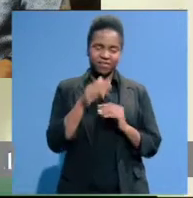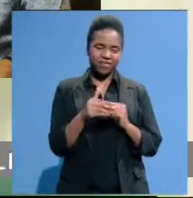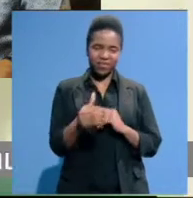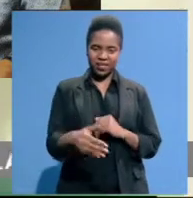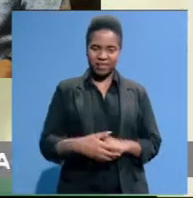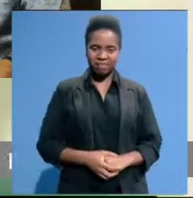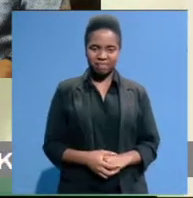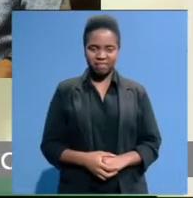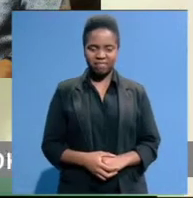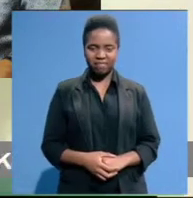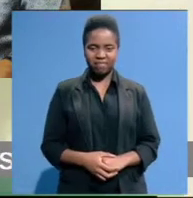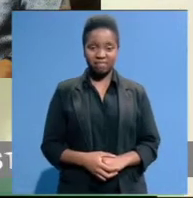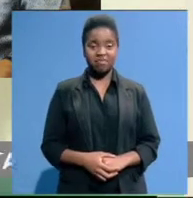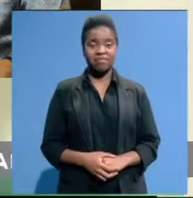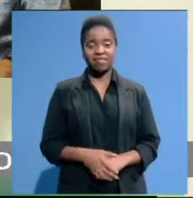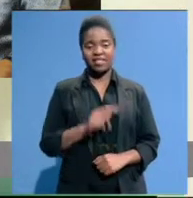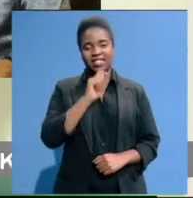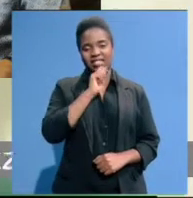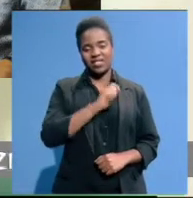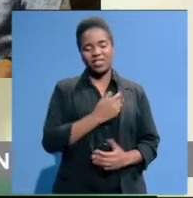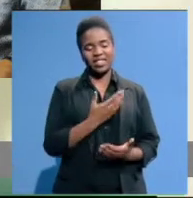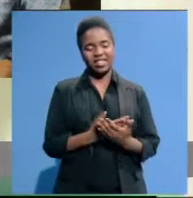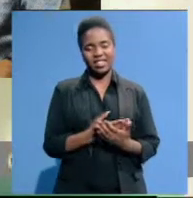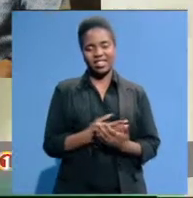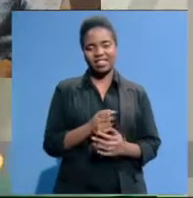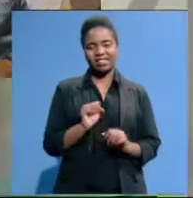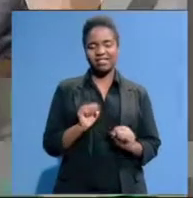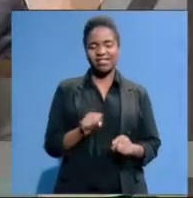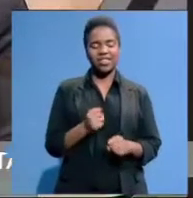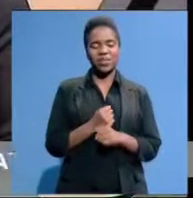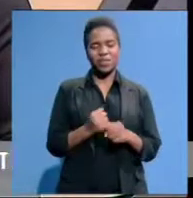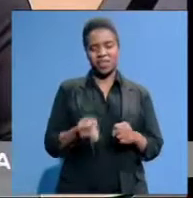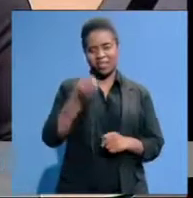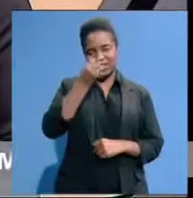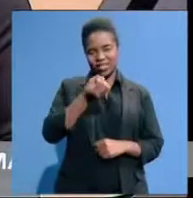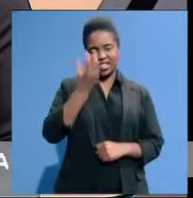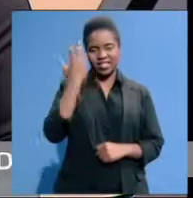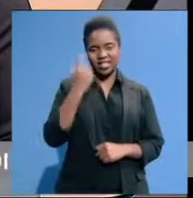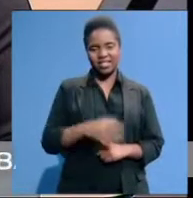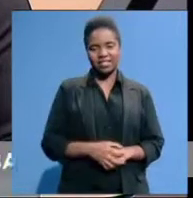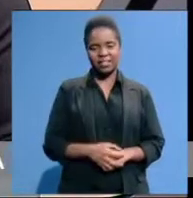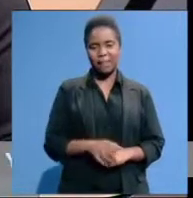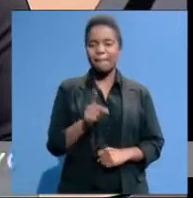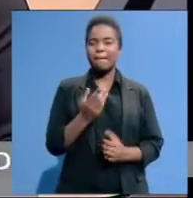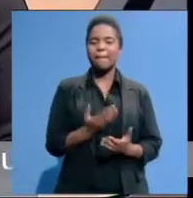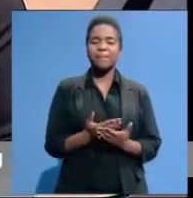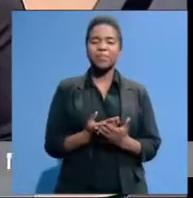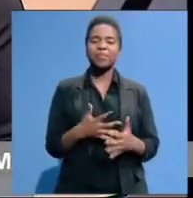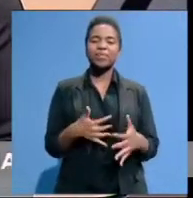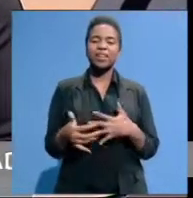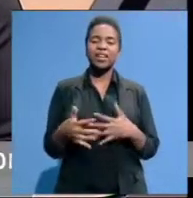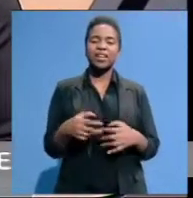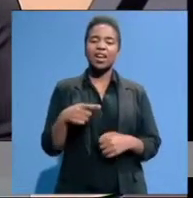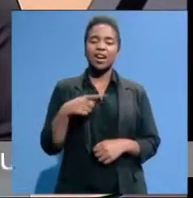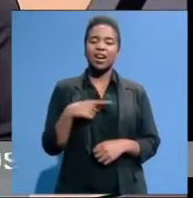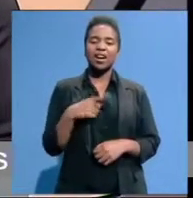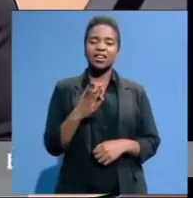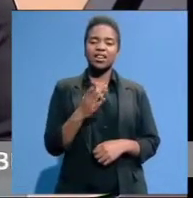the show in Pretoria at the Little Theatre. And we were not allowed to sort of really announce that Mandela was